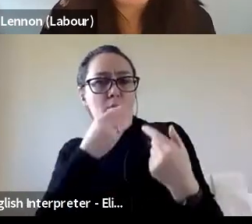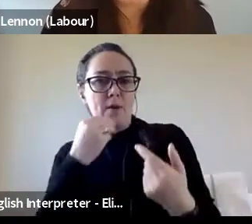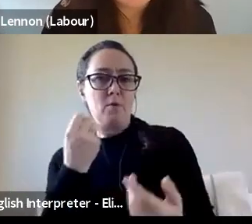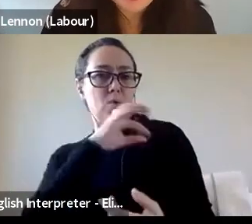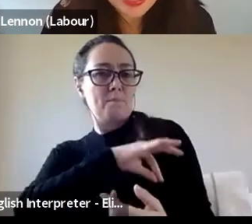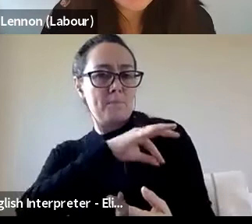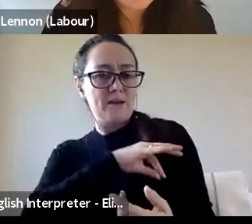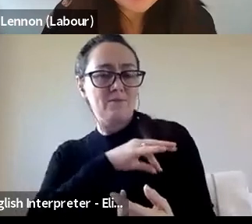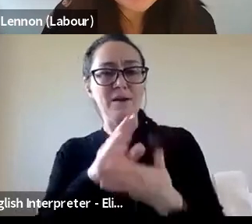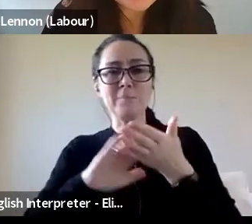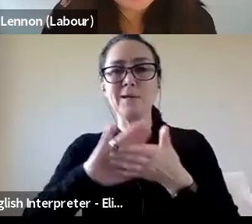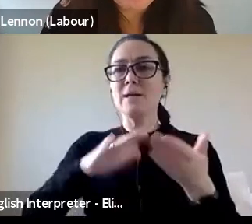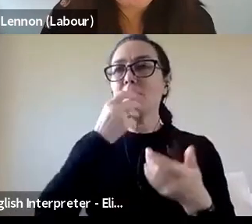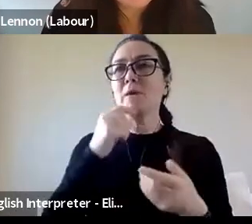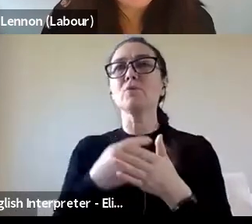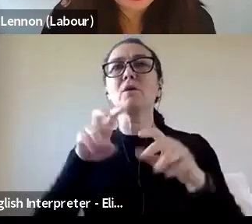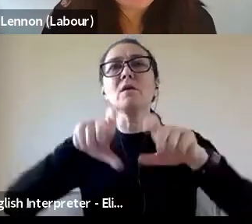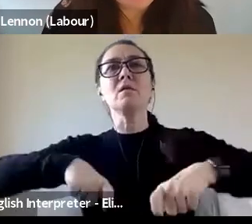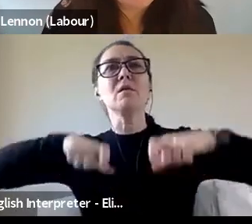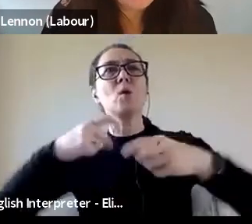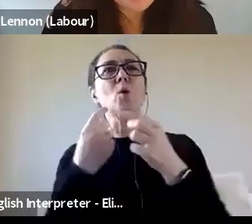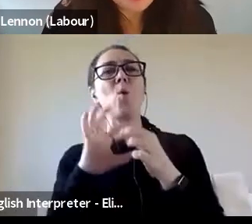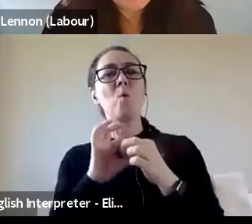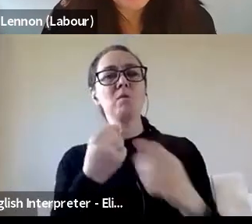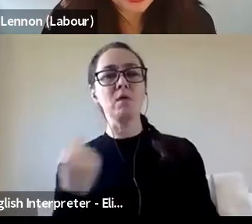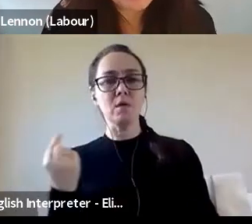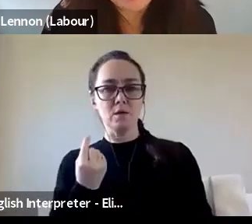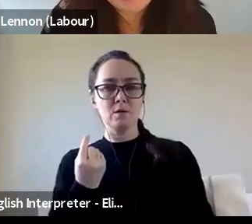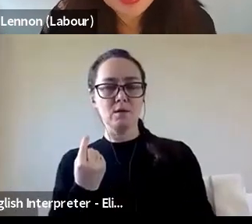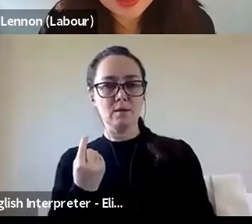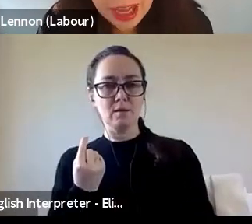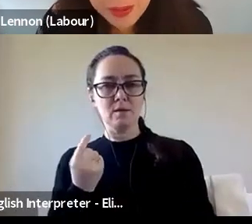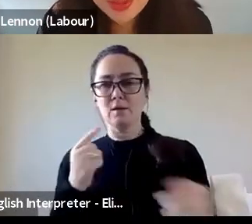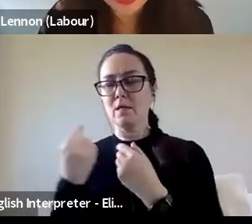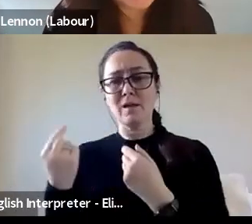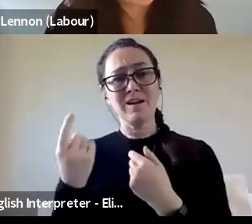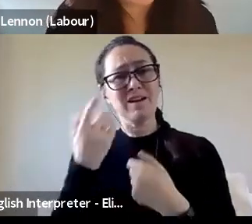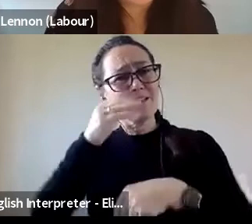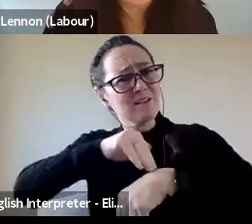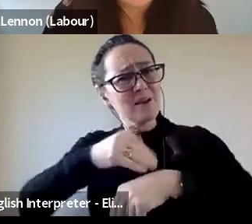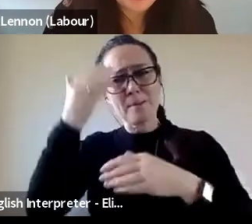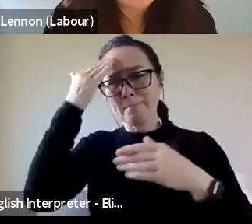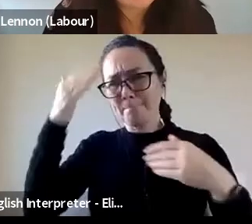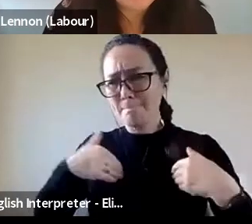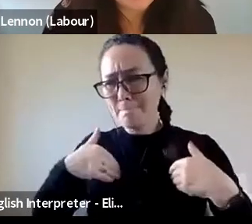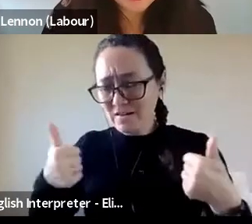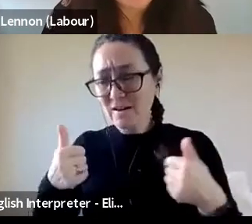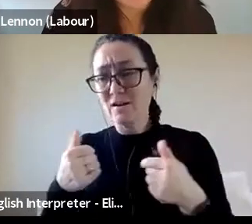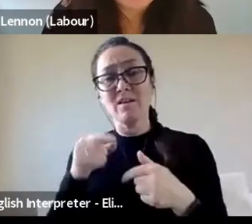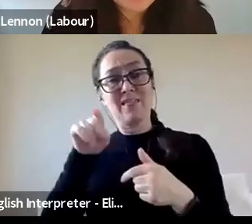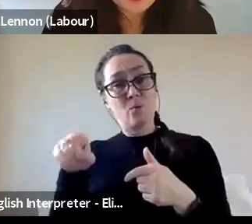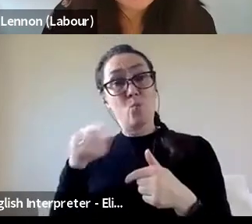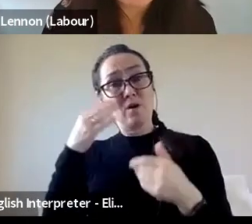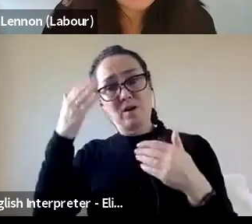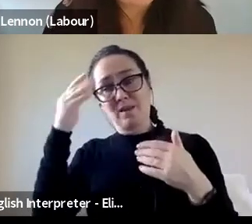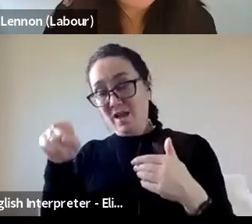own, feeling isolated, feeling cut off. That puts a strain on people's mental health, that puts a strain on the health service. So